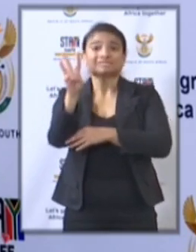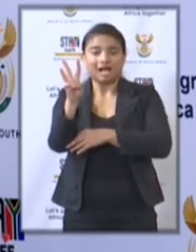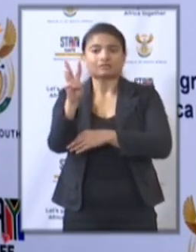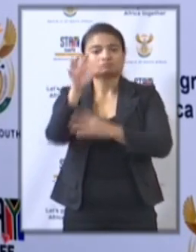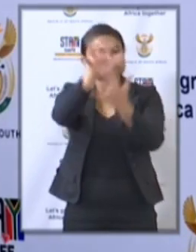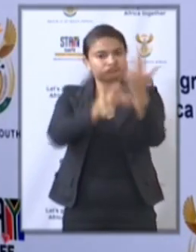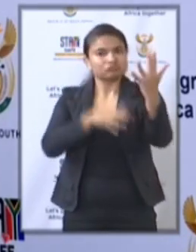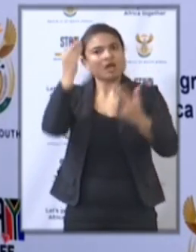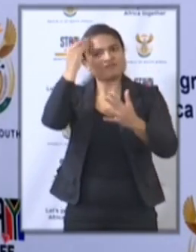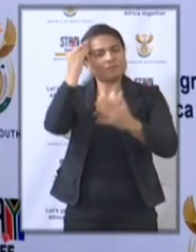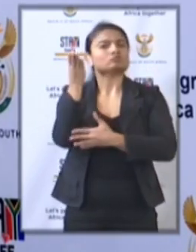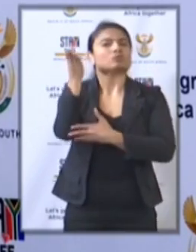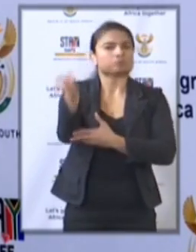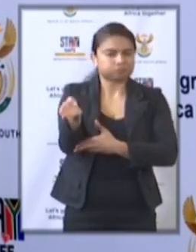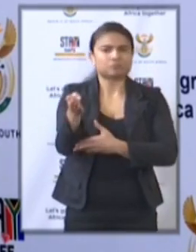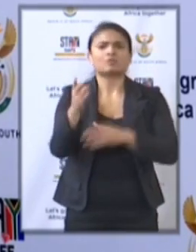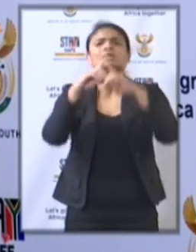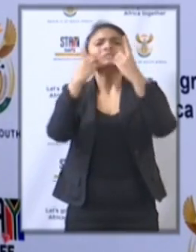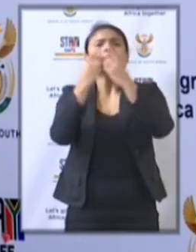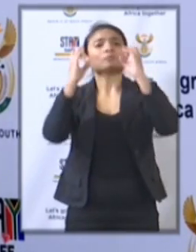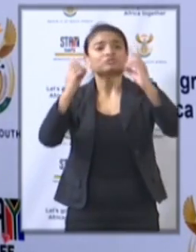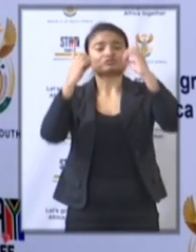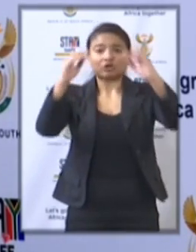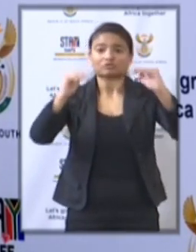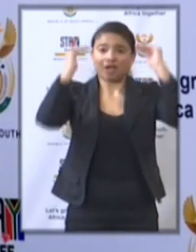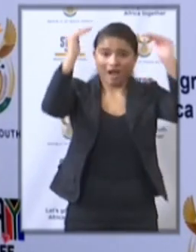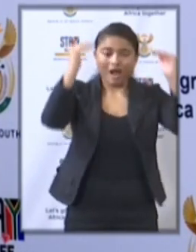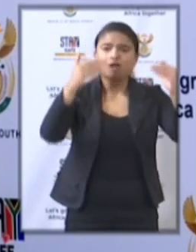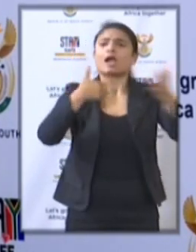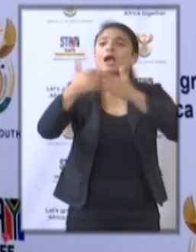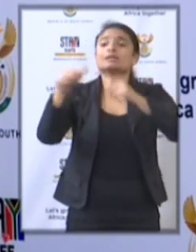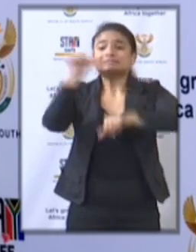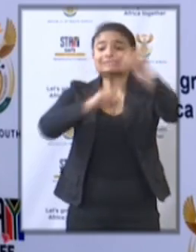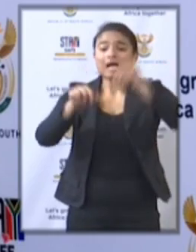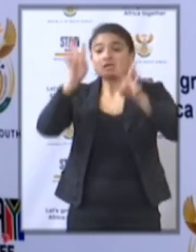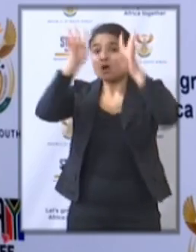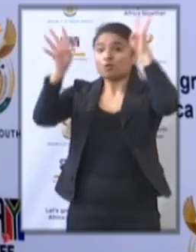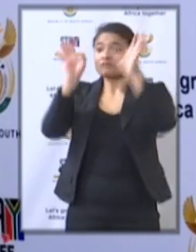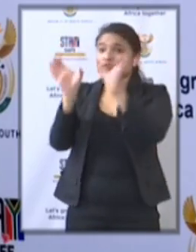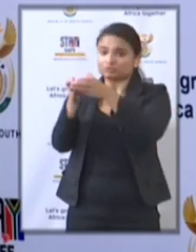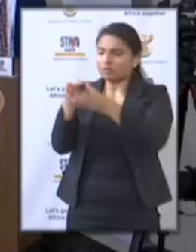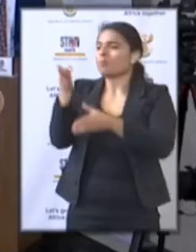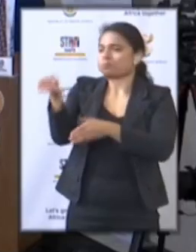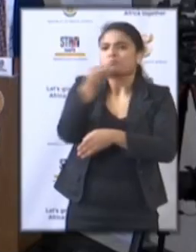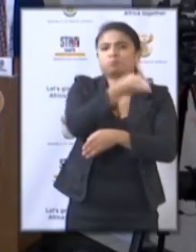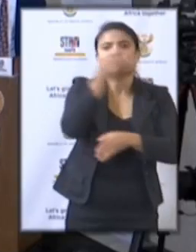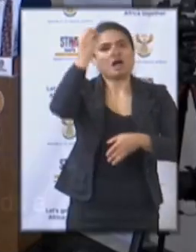Innovation, and we have also sent it to our media list. Thank you very much for your time.